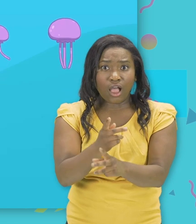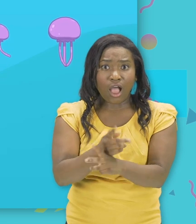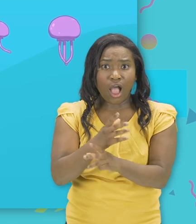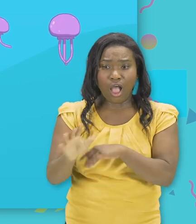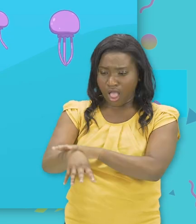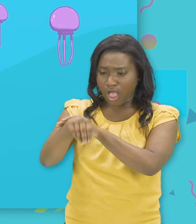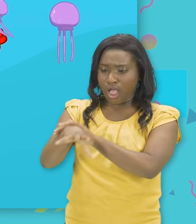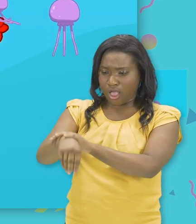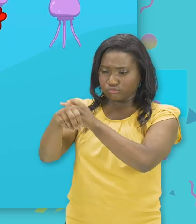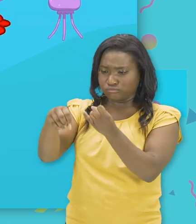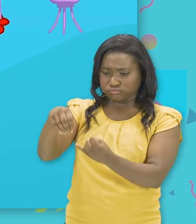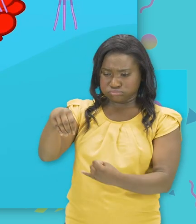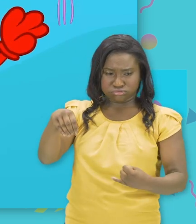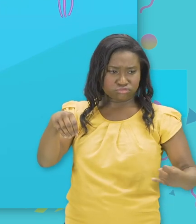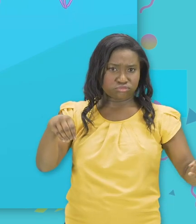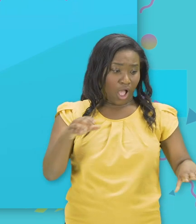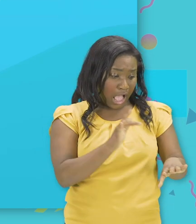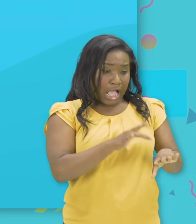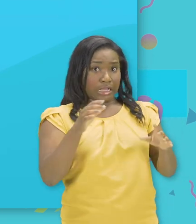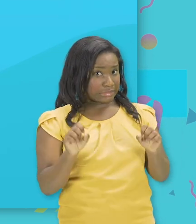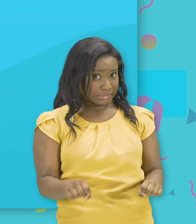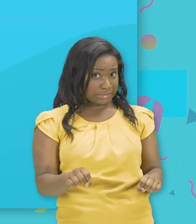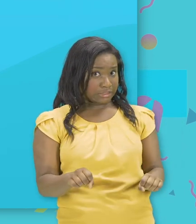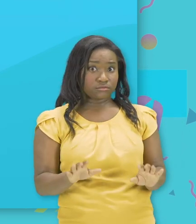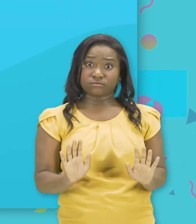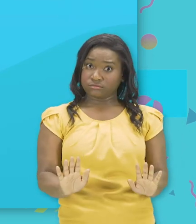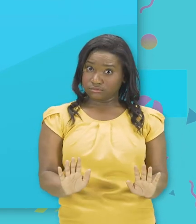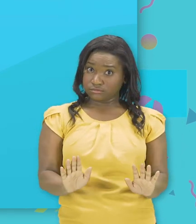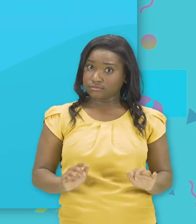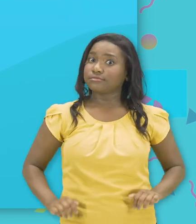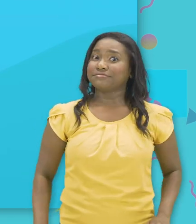Watch out, Morphle! Jellyfish sting!